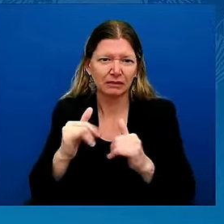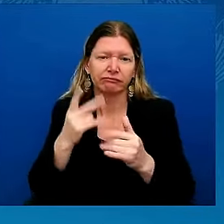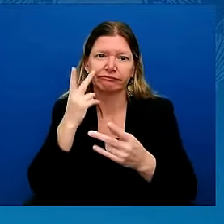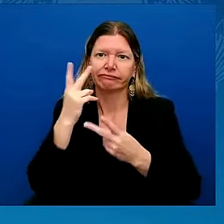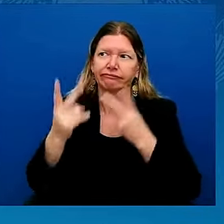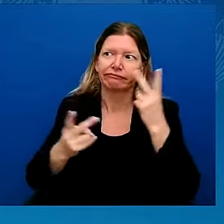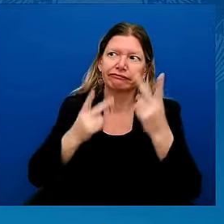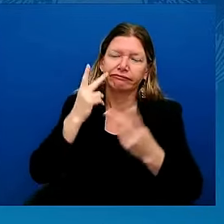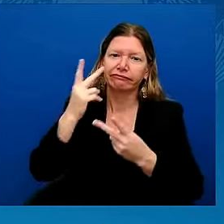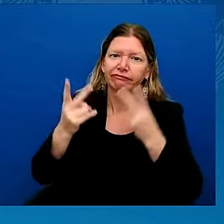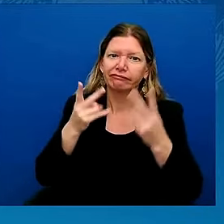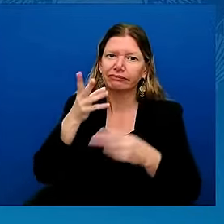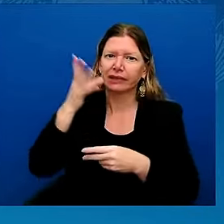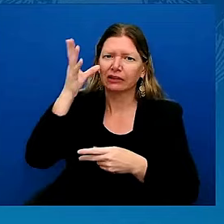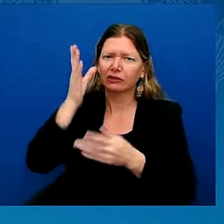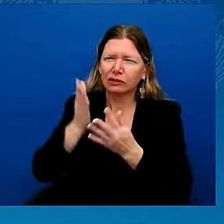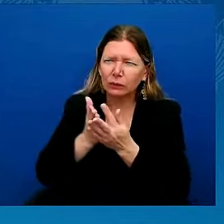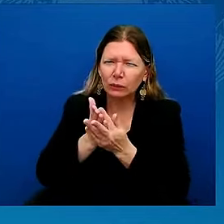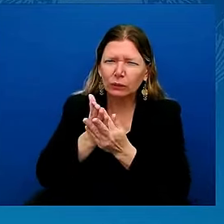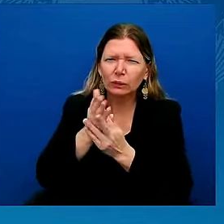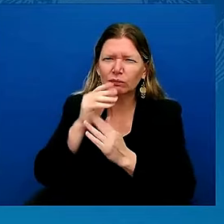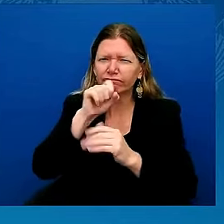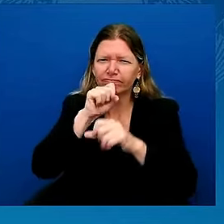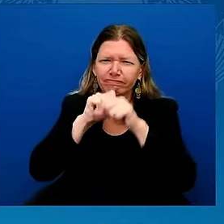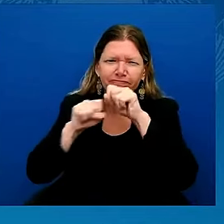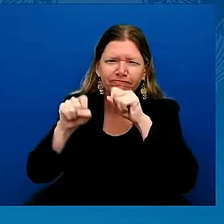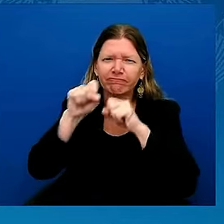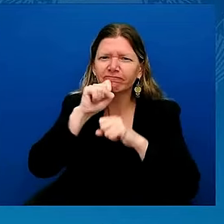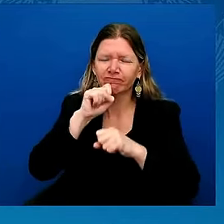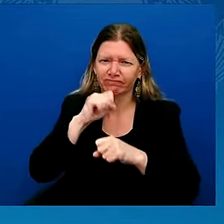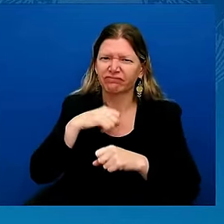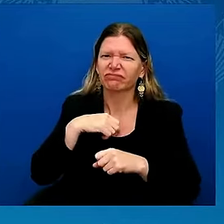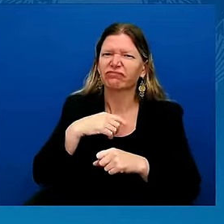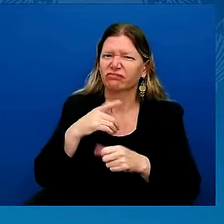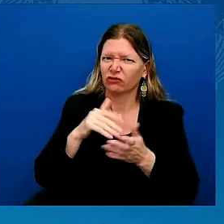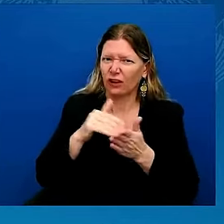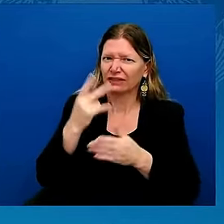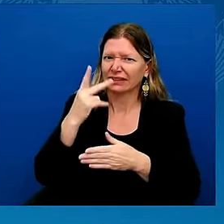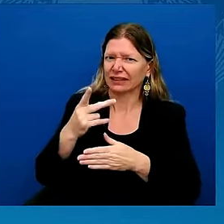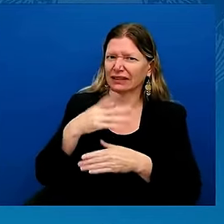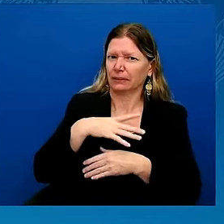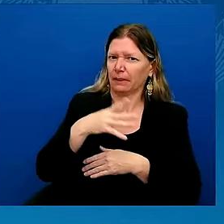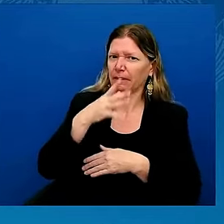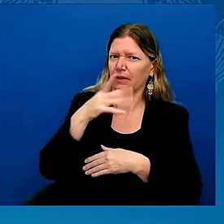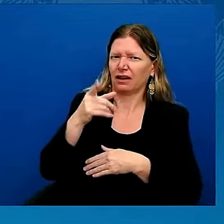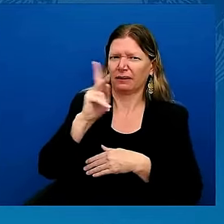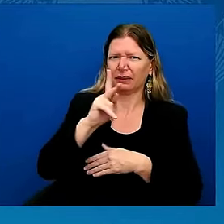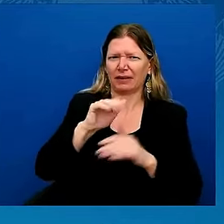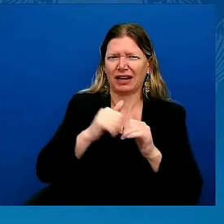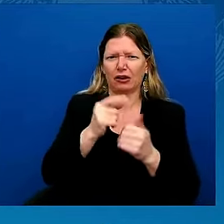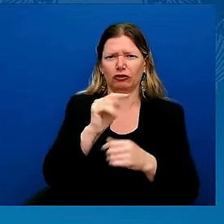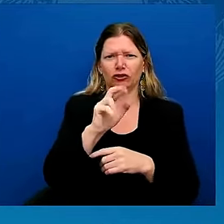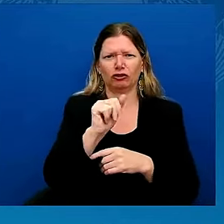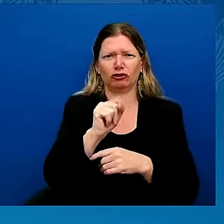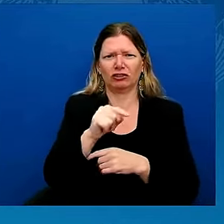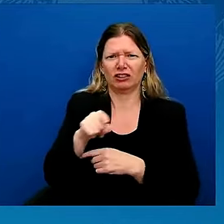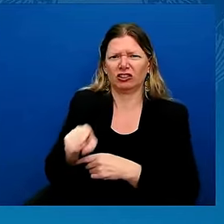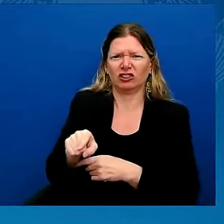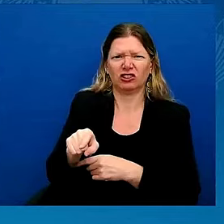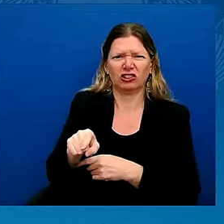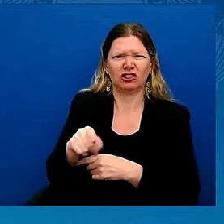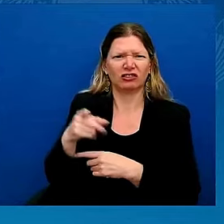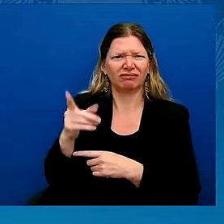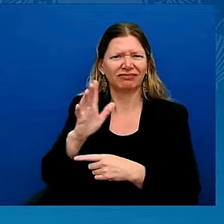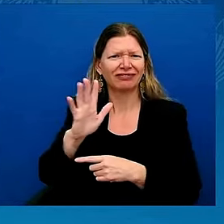would often see how my mother was treated. She was a 5-foot-tall brown woman with an accent. And I would see how the world